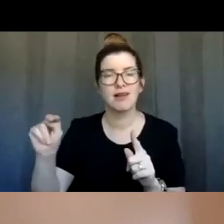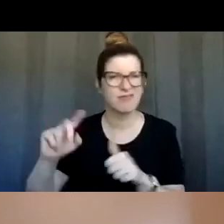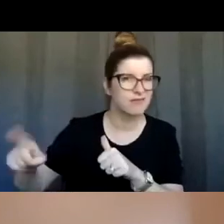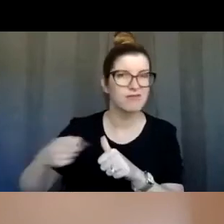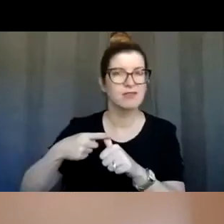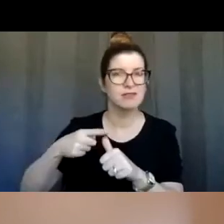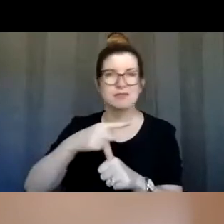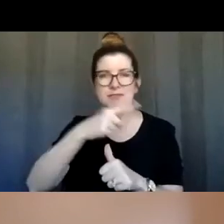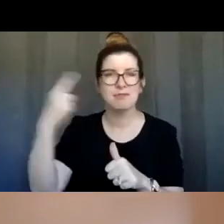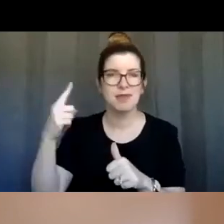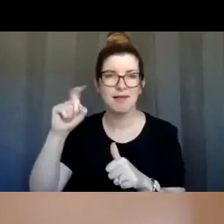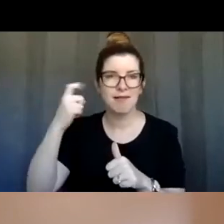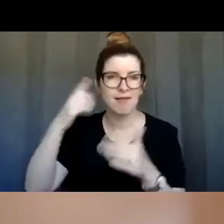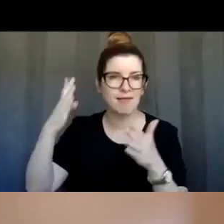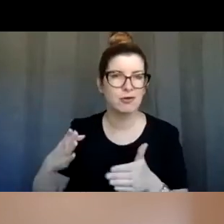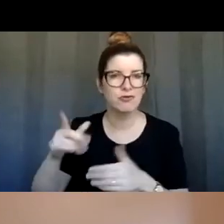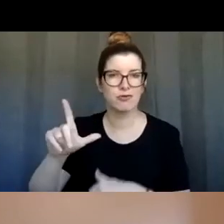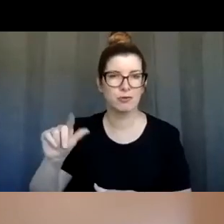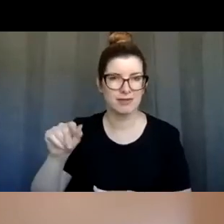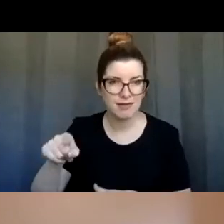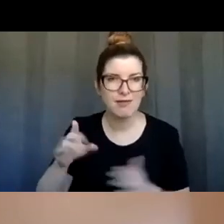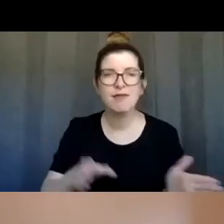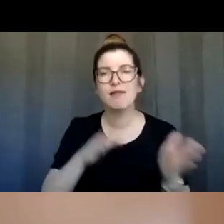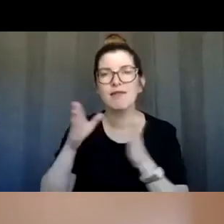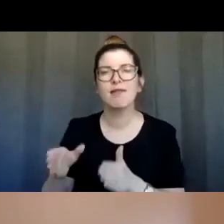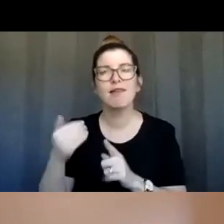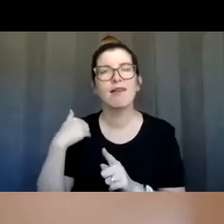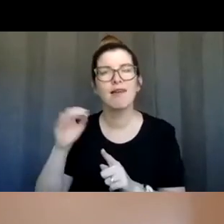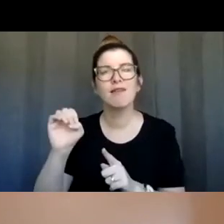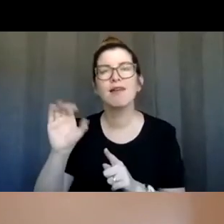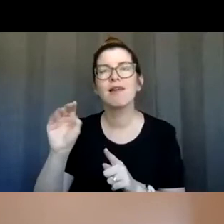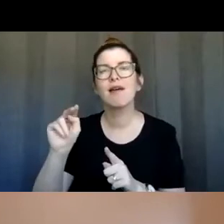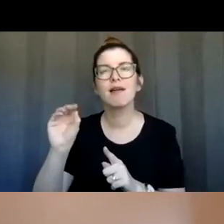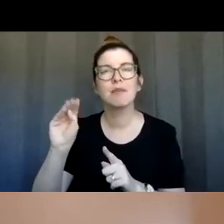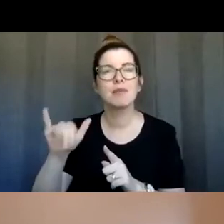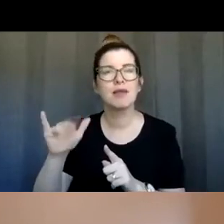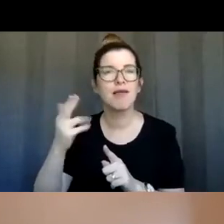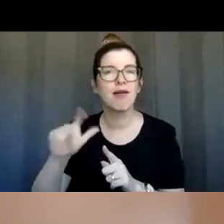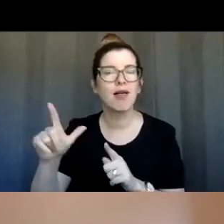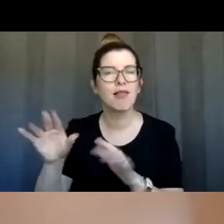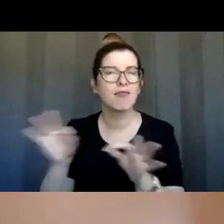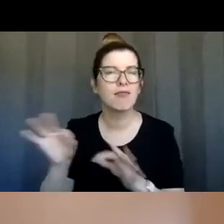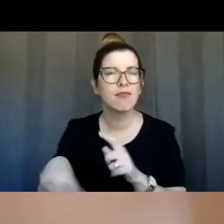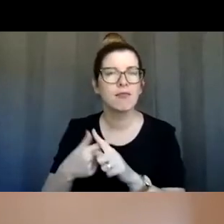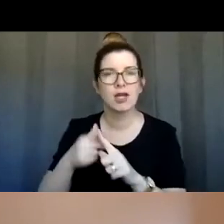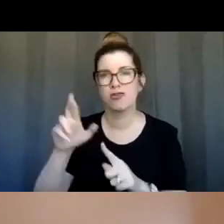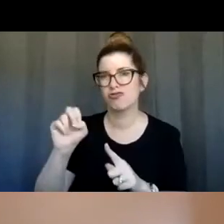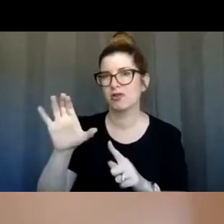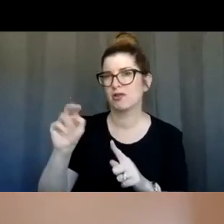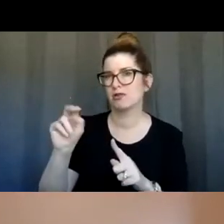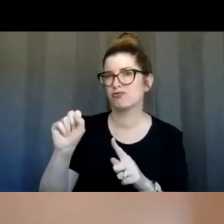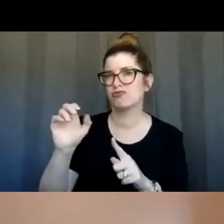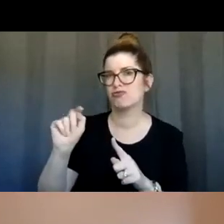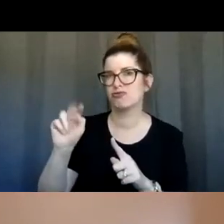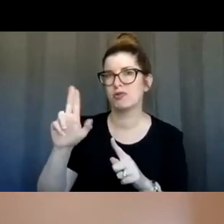Louisiana. We also have Economy Hall, a book that talks about Reconstruction. And then we also,